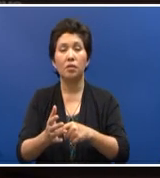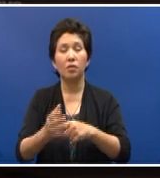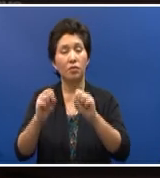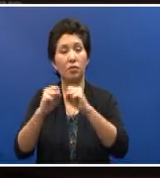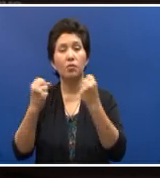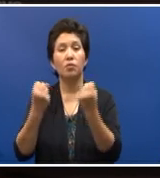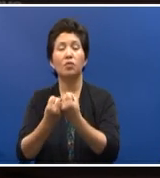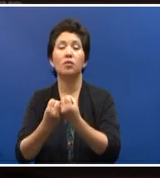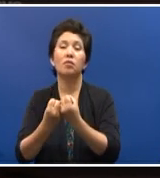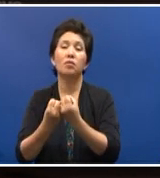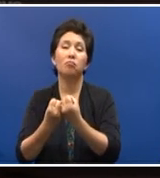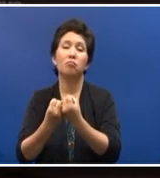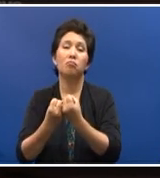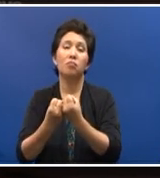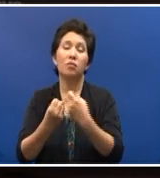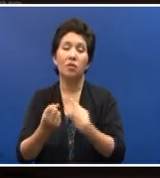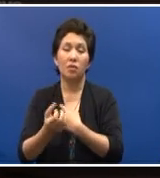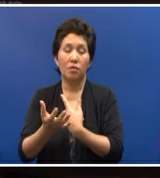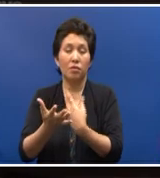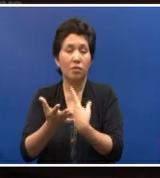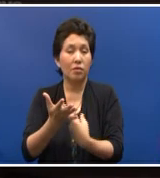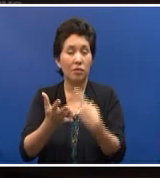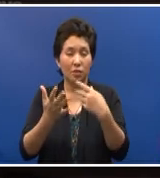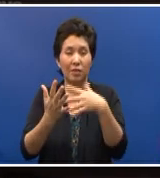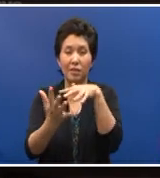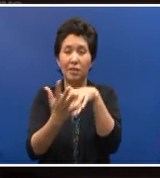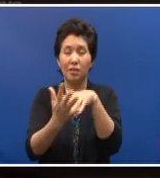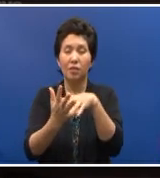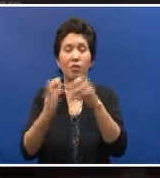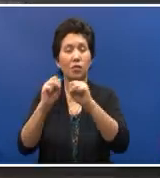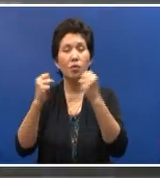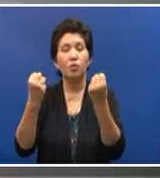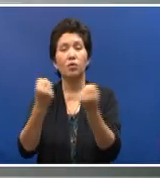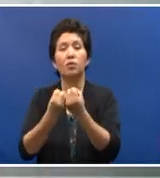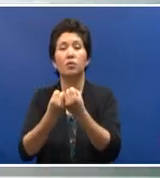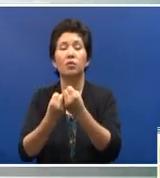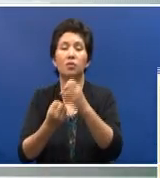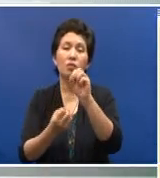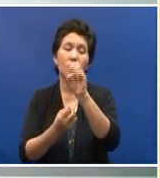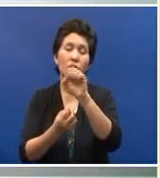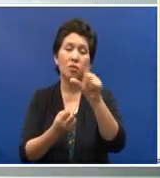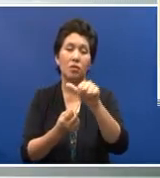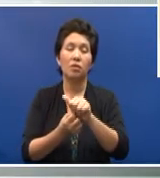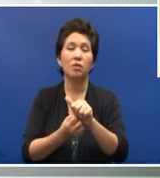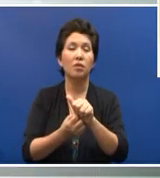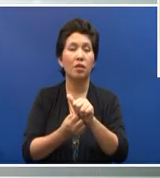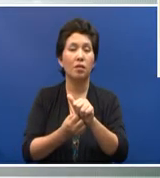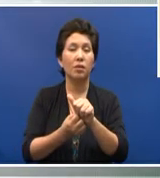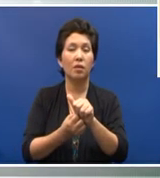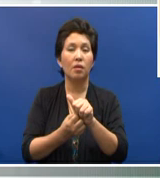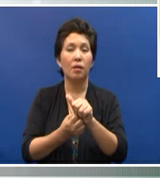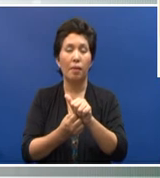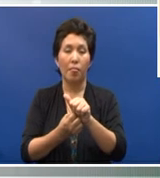social solidarity. Okay, he studied about the social solidarity. Okay, so according to him,